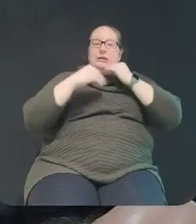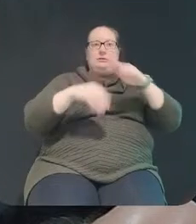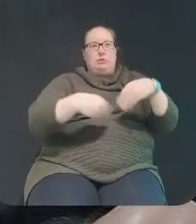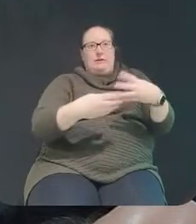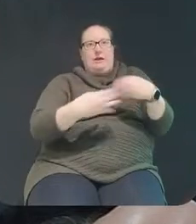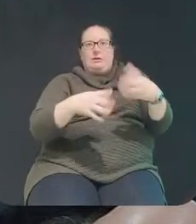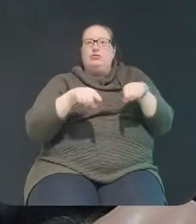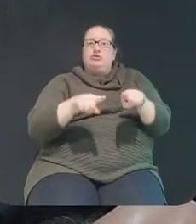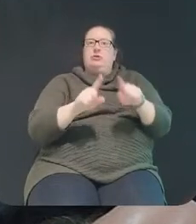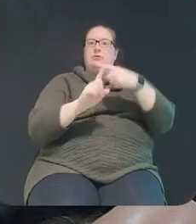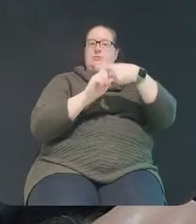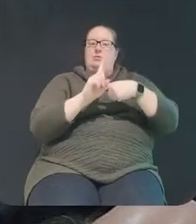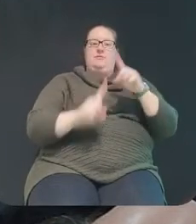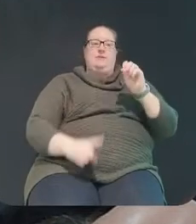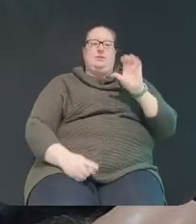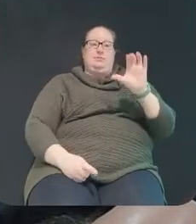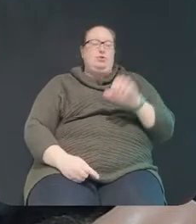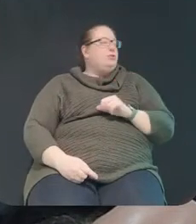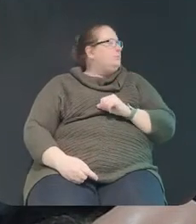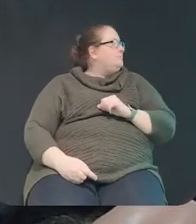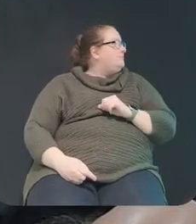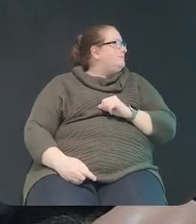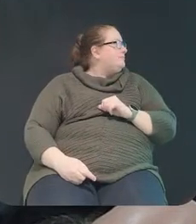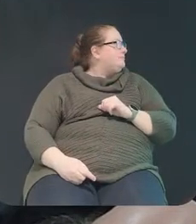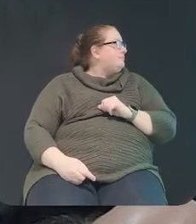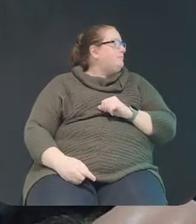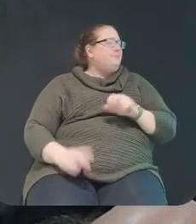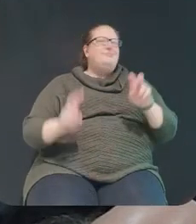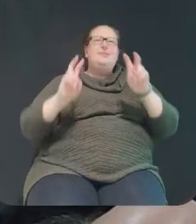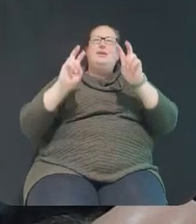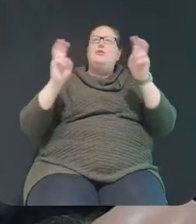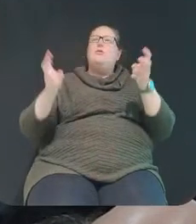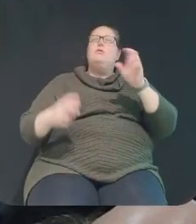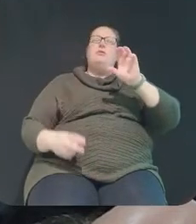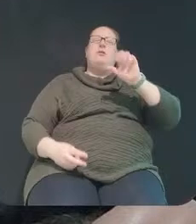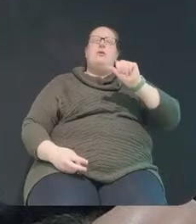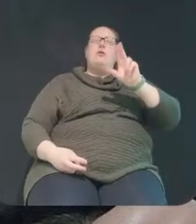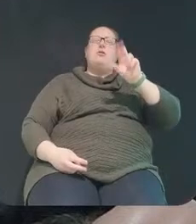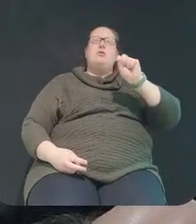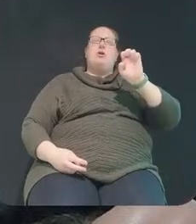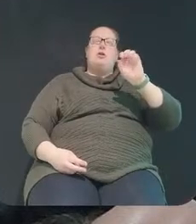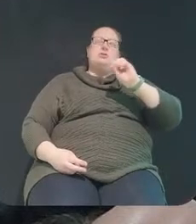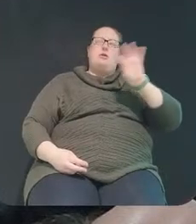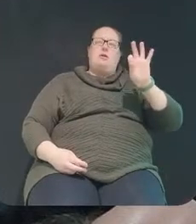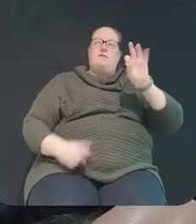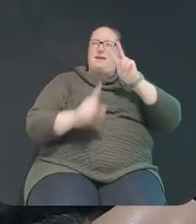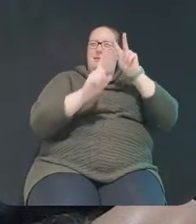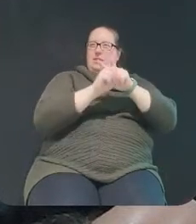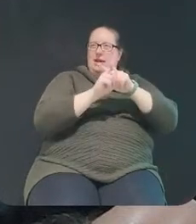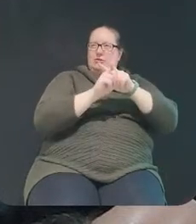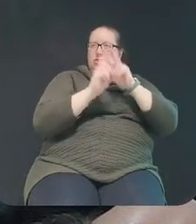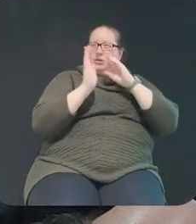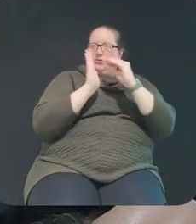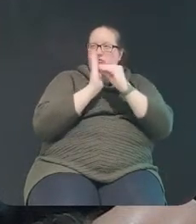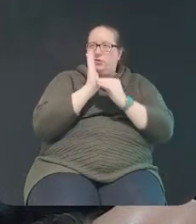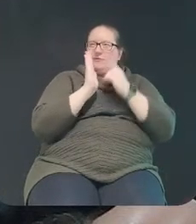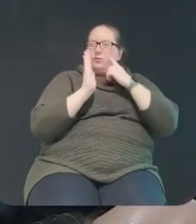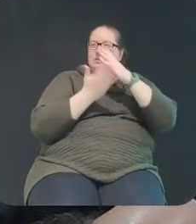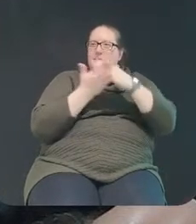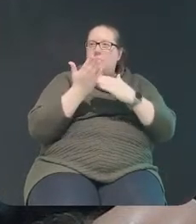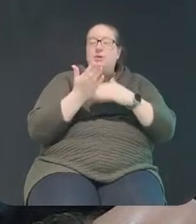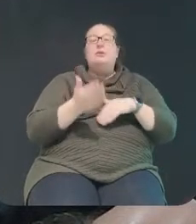of December. A quote, cause of application is also noted for some, with the reasons given